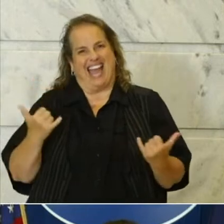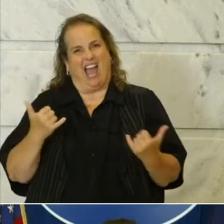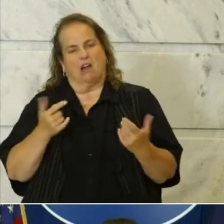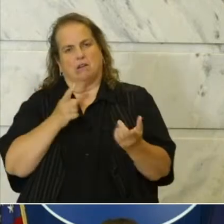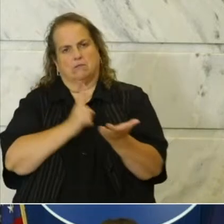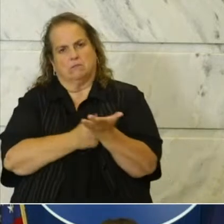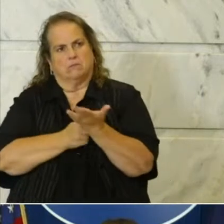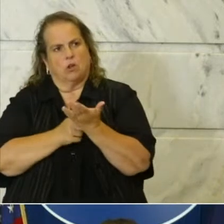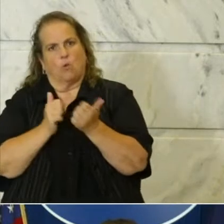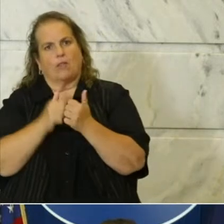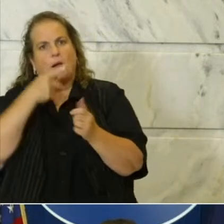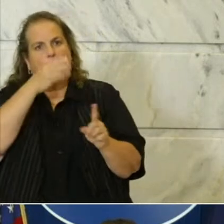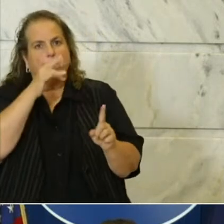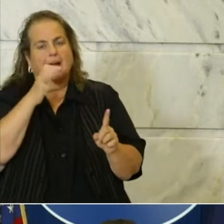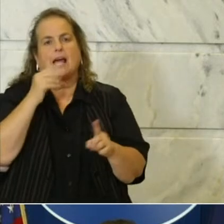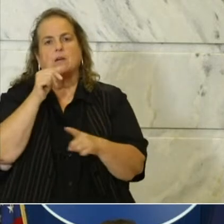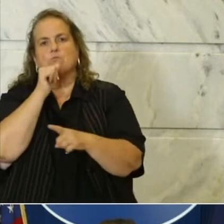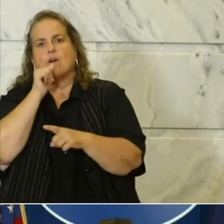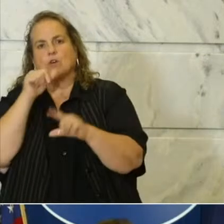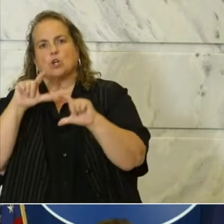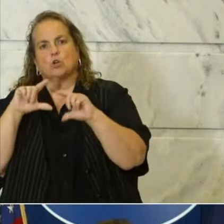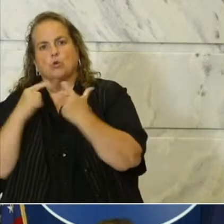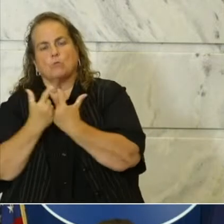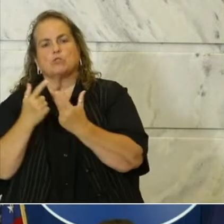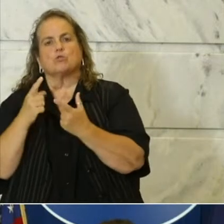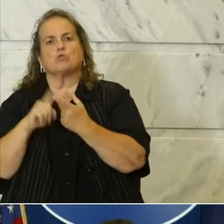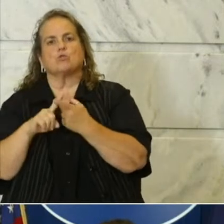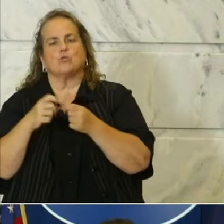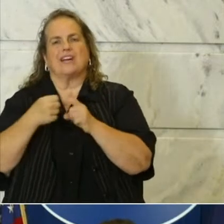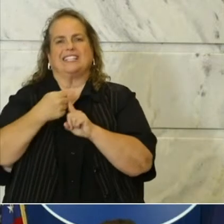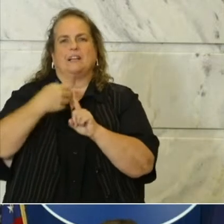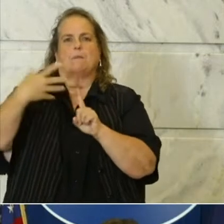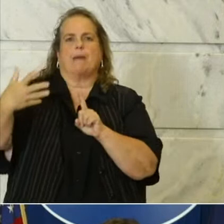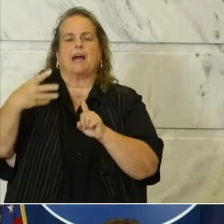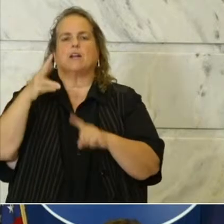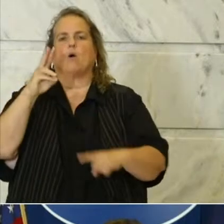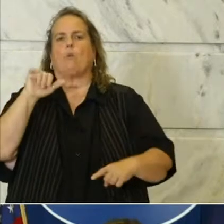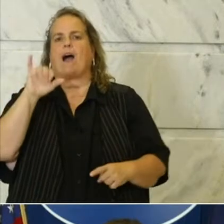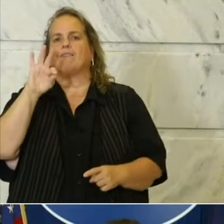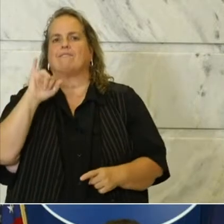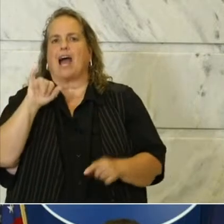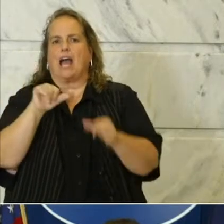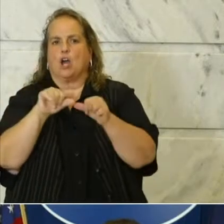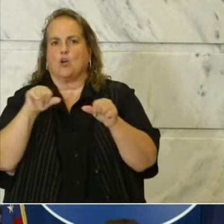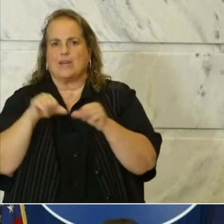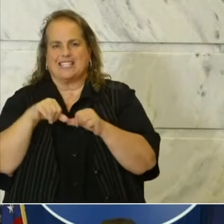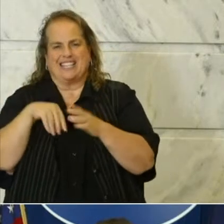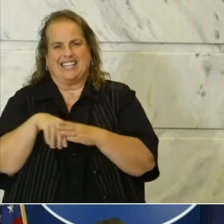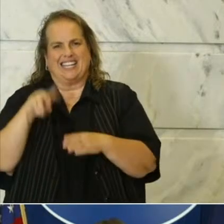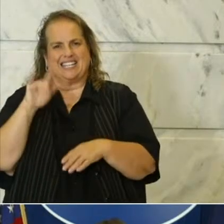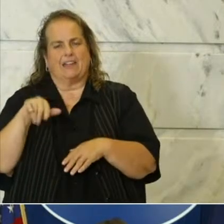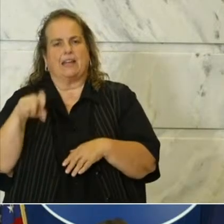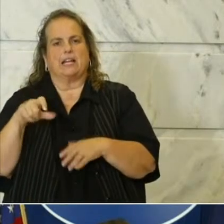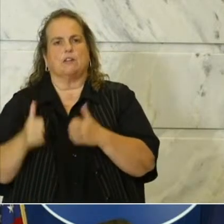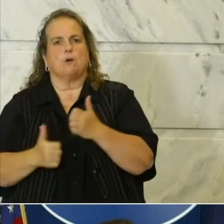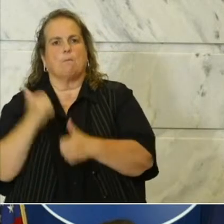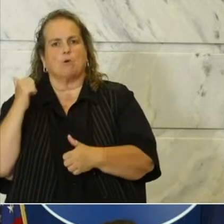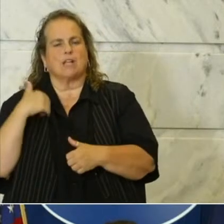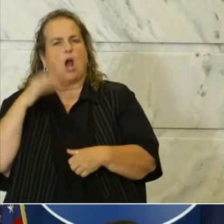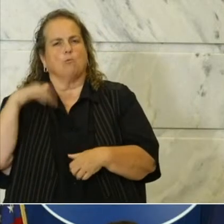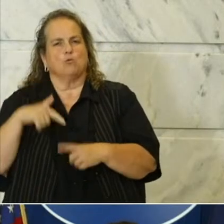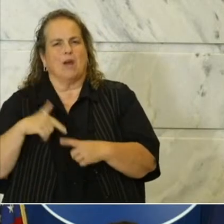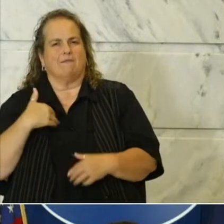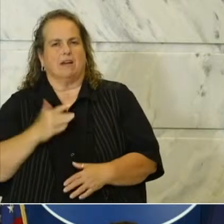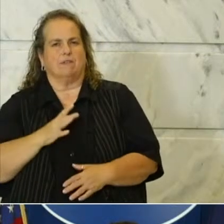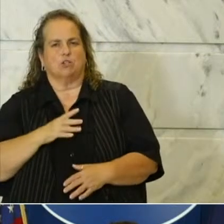private groups to expand Wi-Fi in areas of Kentucky who need it the most, and I hope to have an official announcement coming on